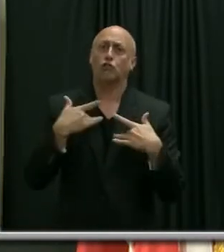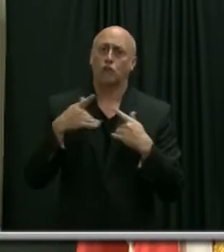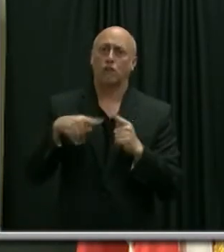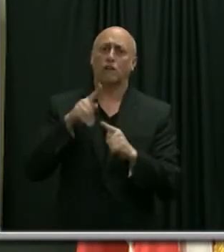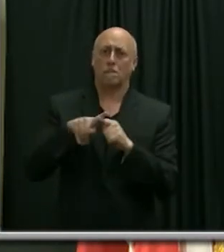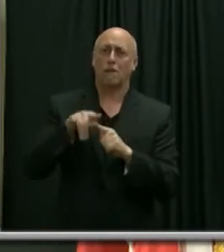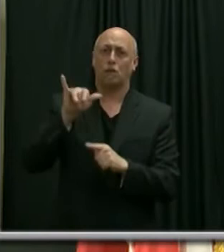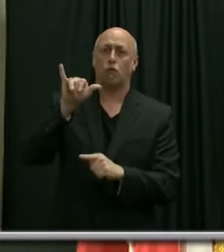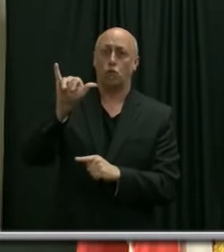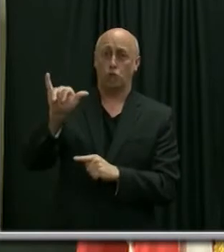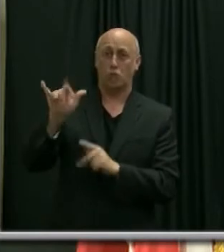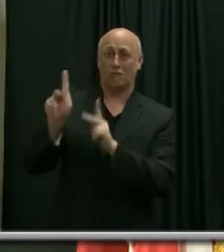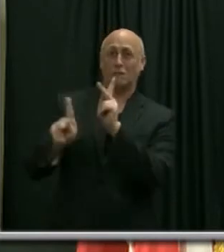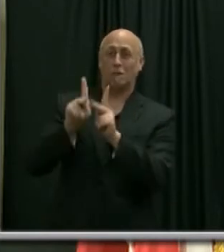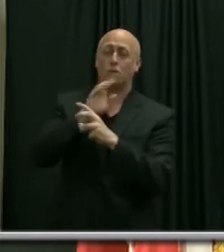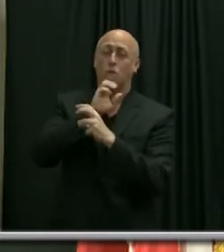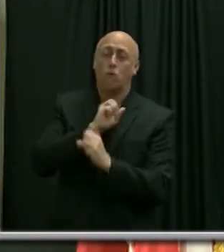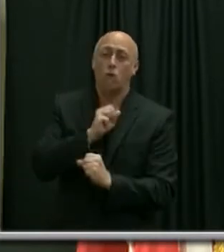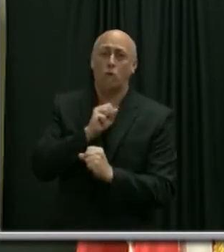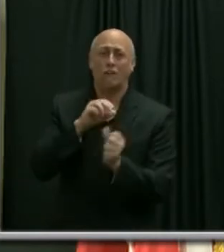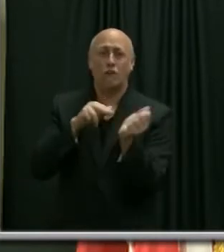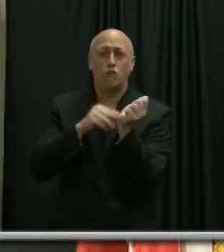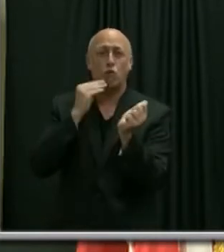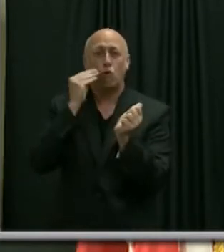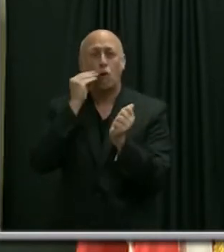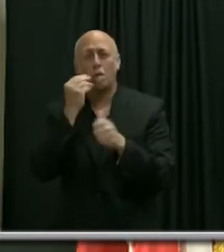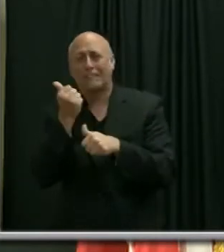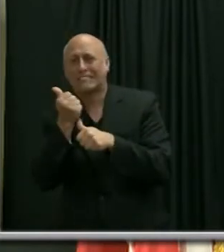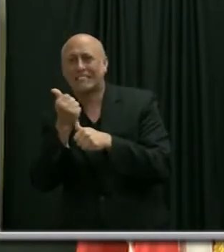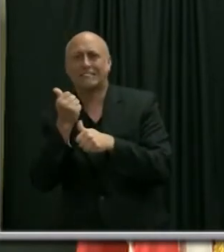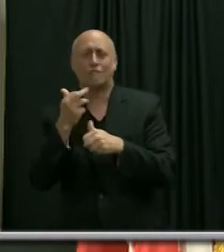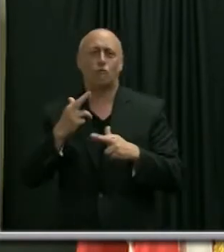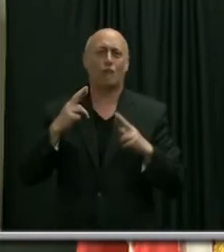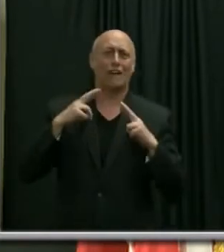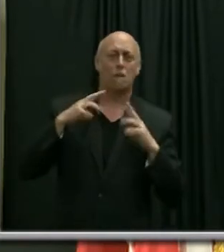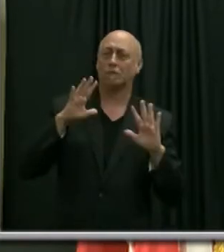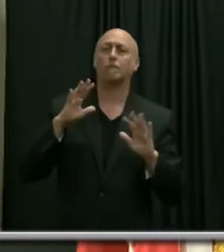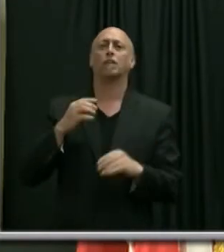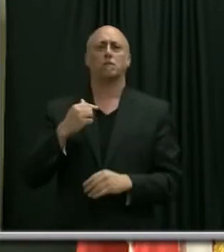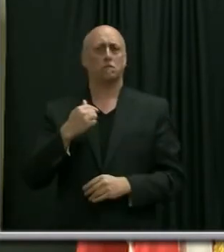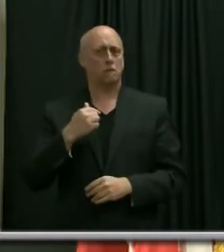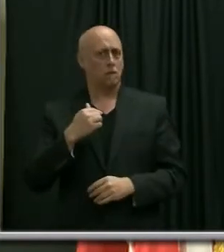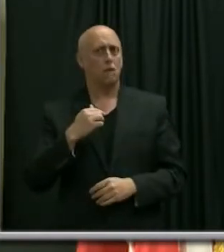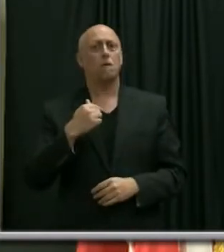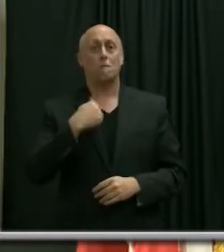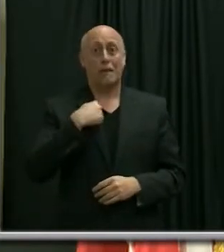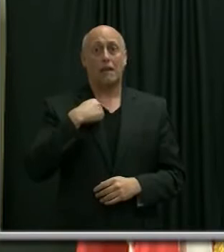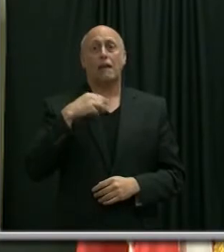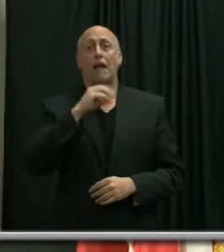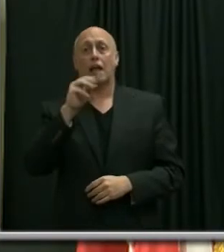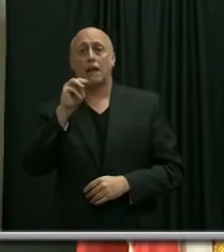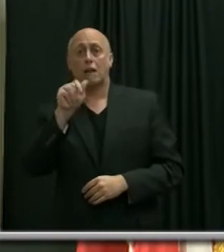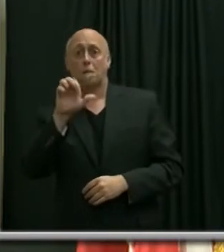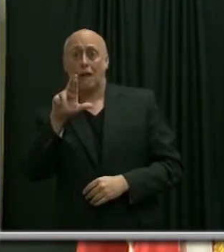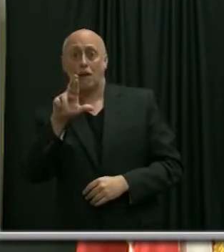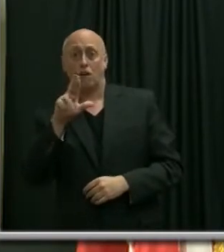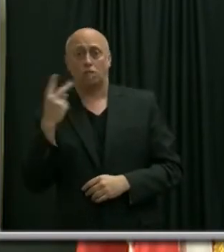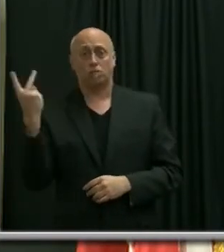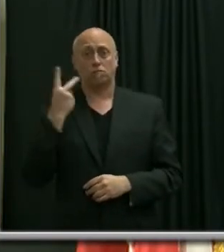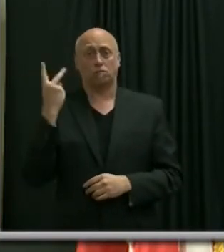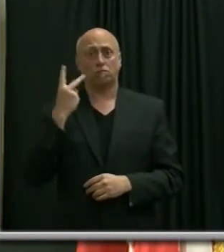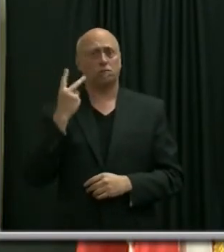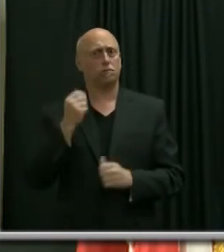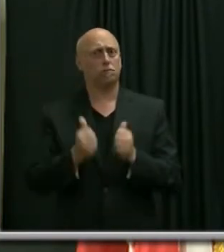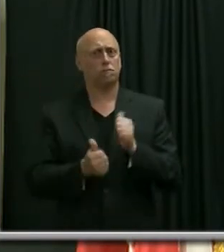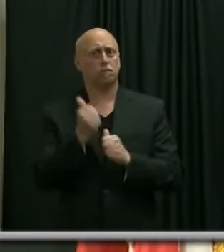want you to know that it is the highest priority of me and the mayor to make sure that these